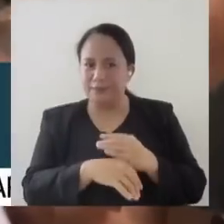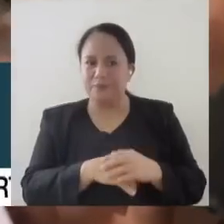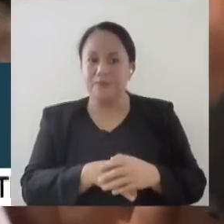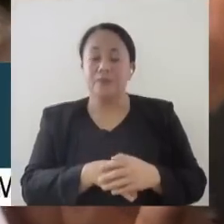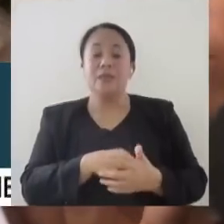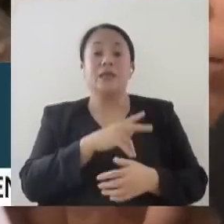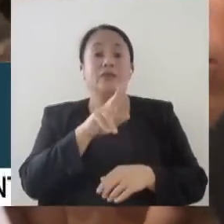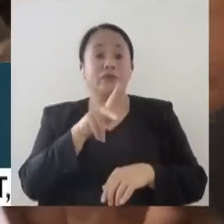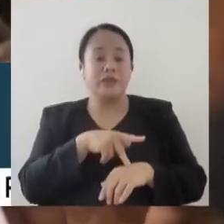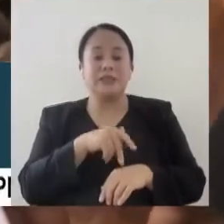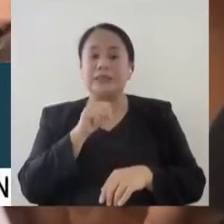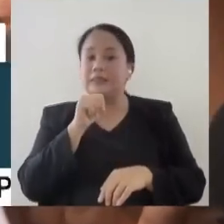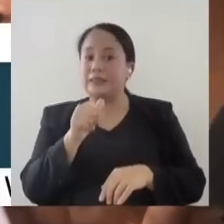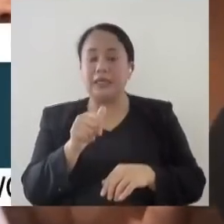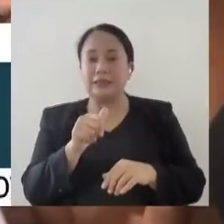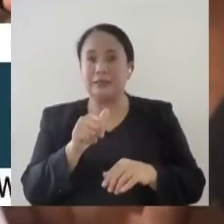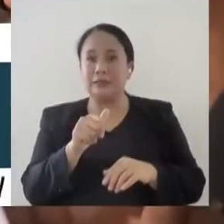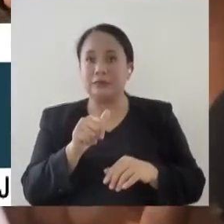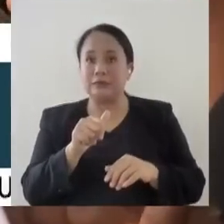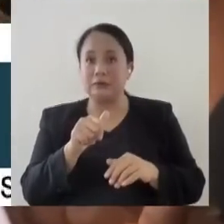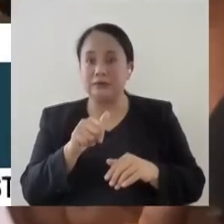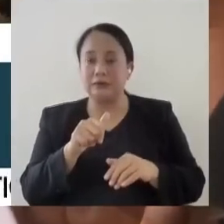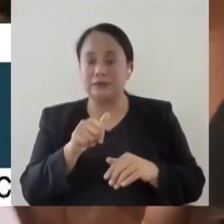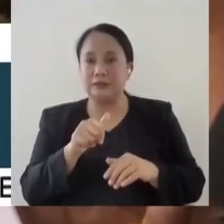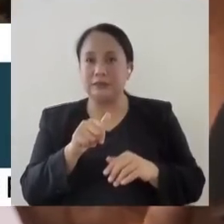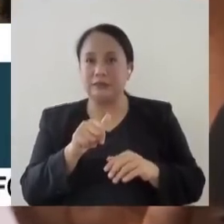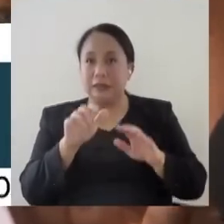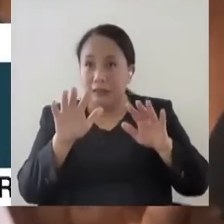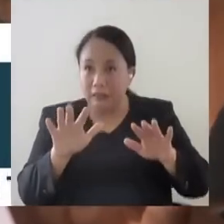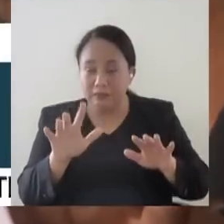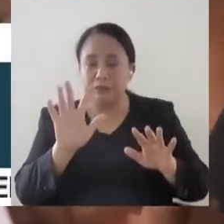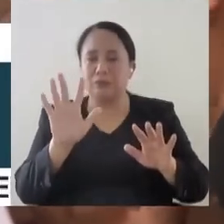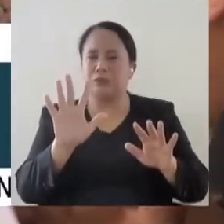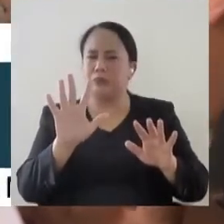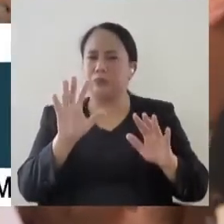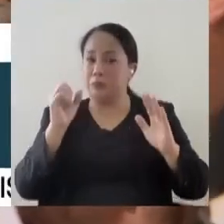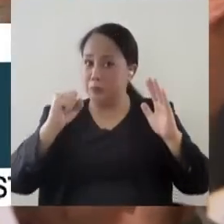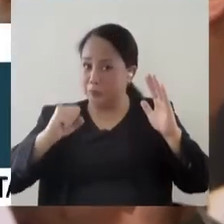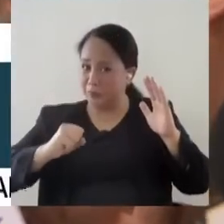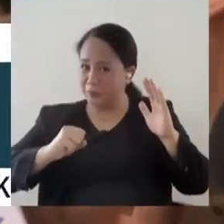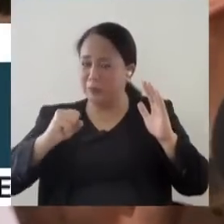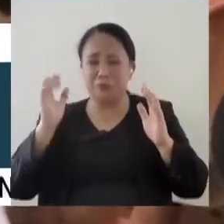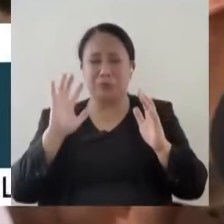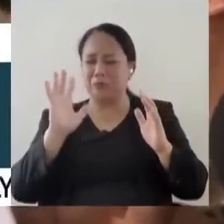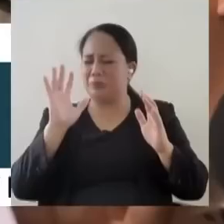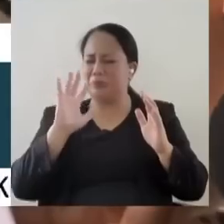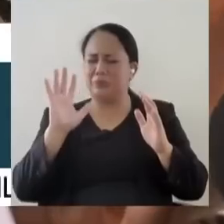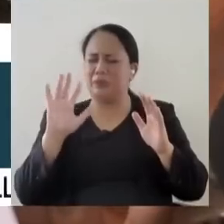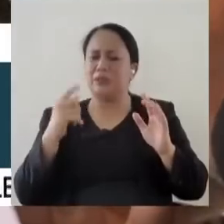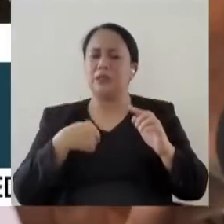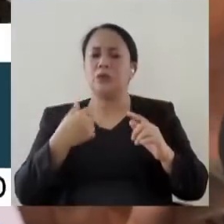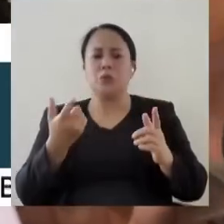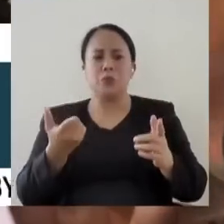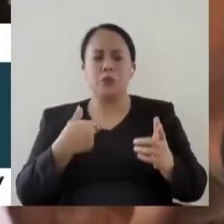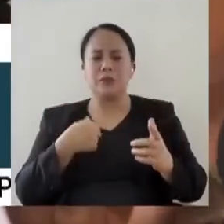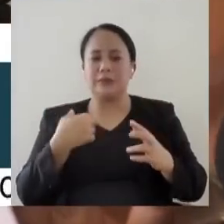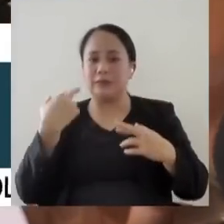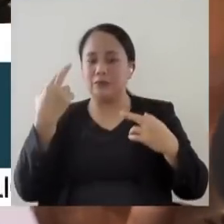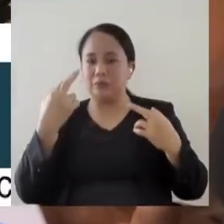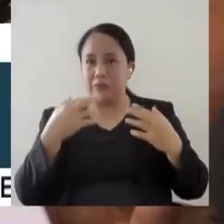not bend over, as the president said, and we will not give in to unreasonable